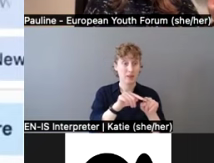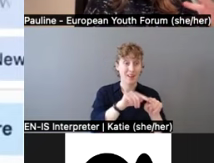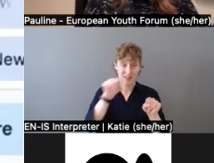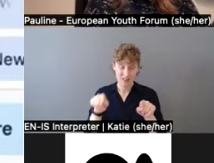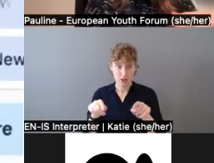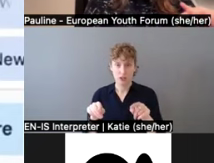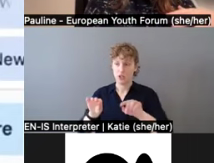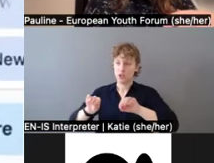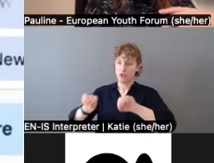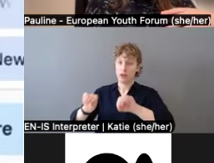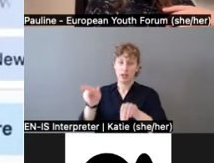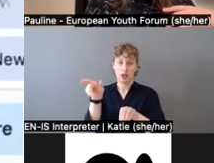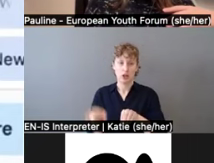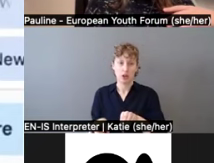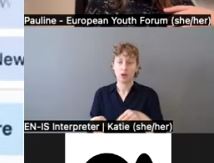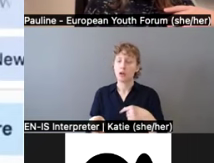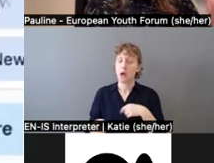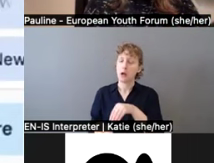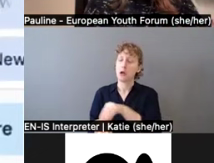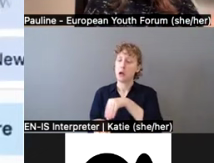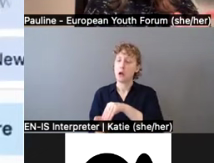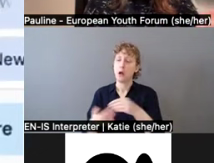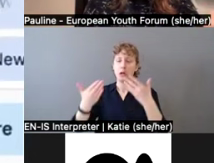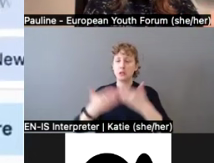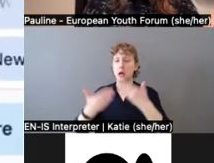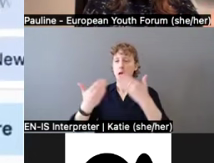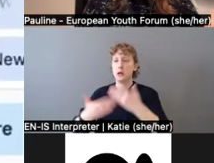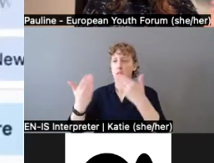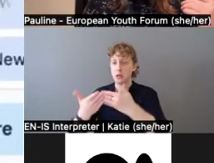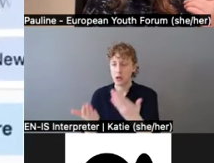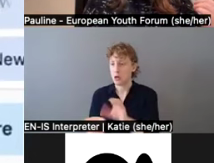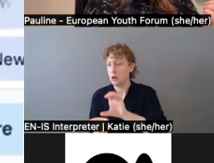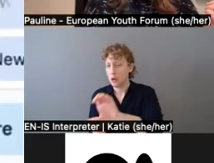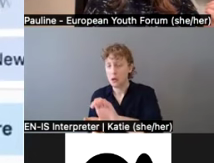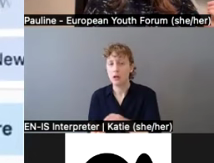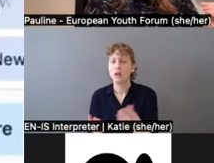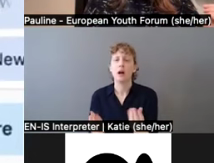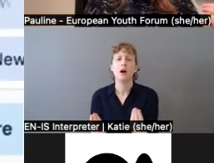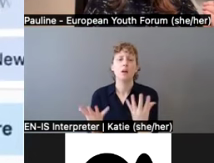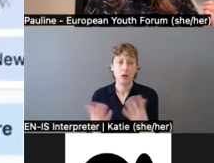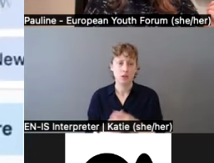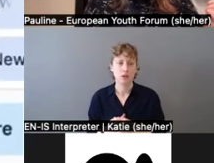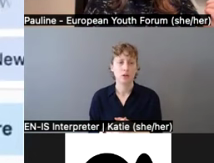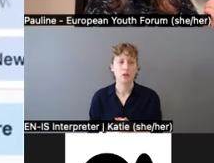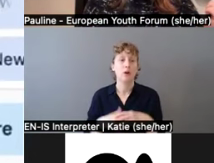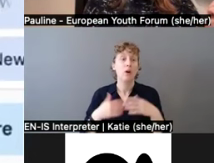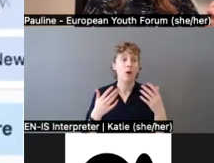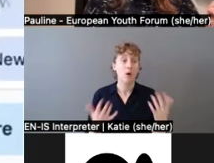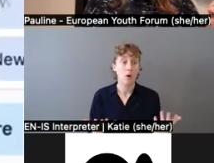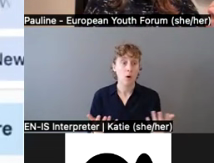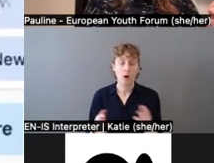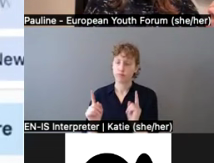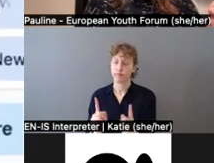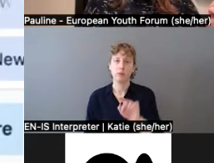pay your trainer in days, but it could also be a unit, for example, depending on how your organization works. And